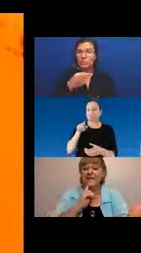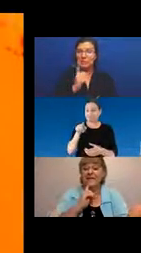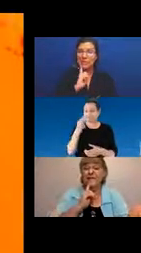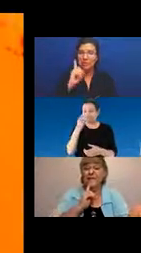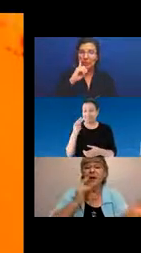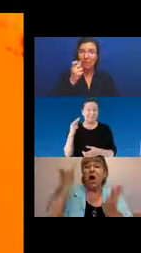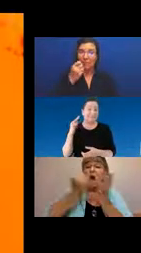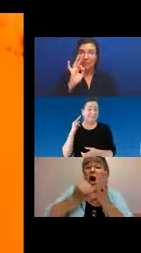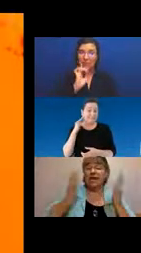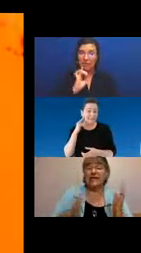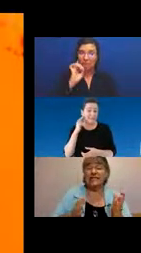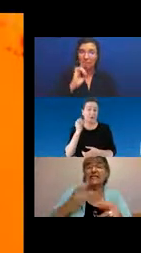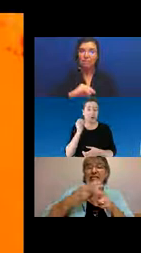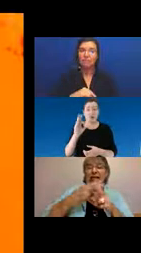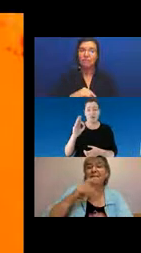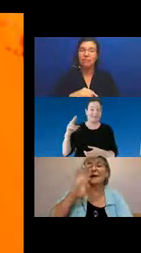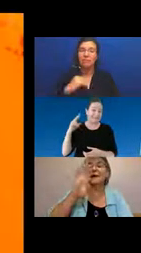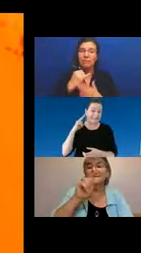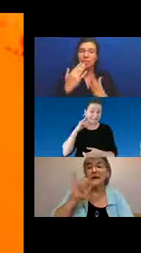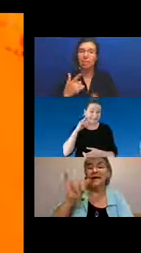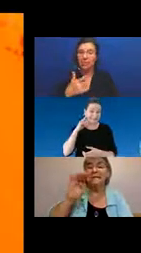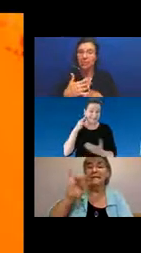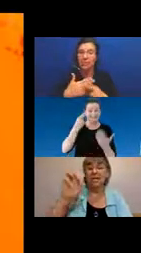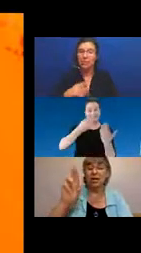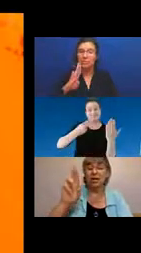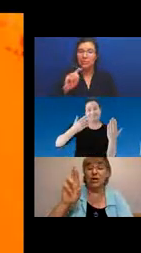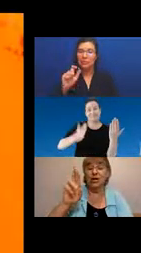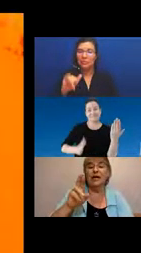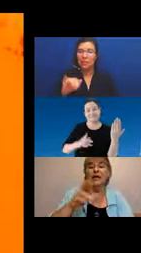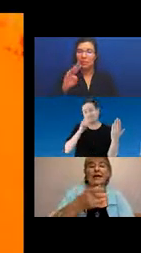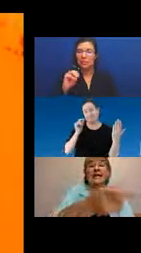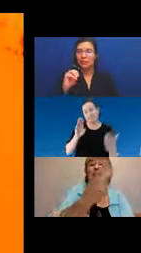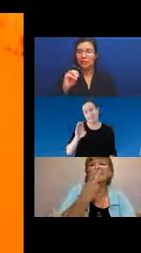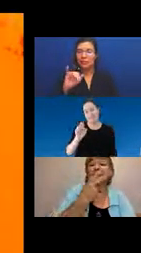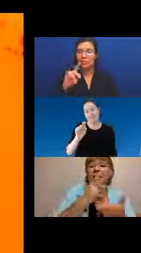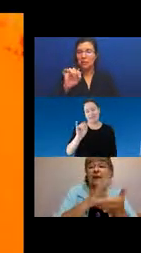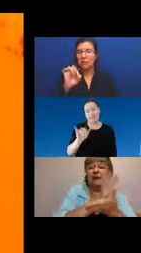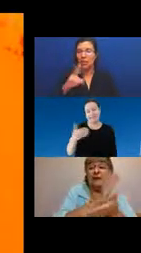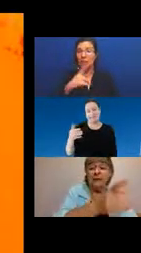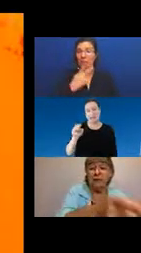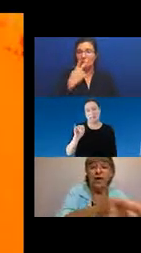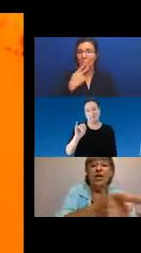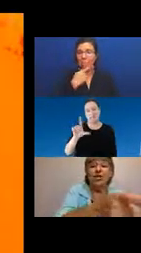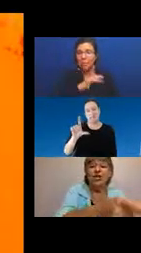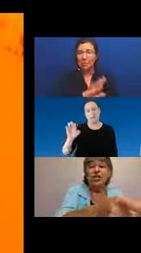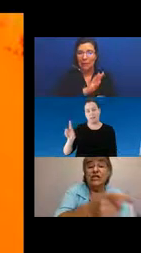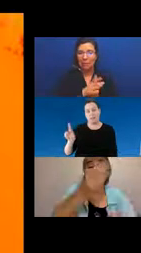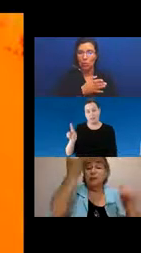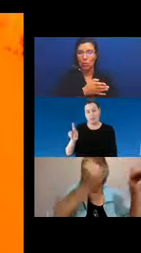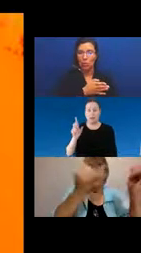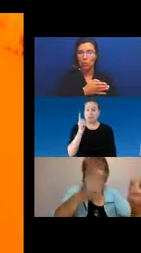deaf artist named Betty Miller. In the pink paper,